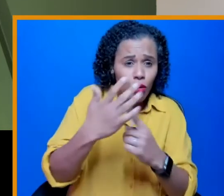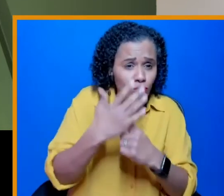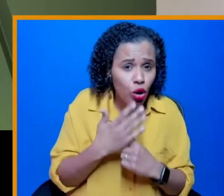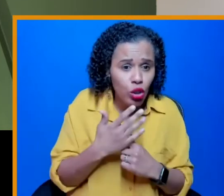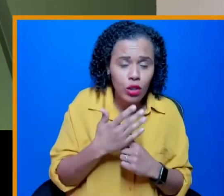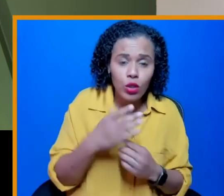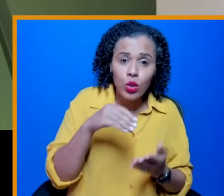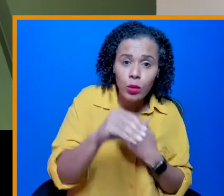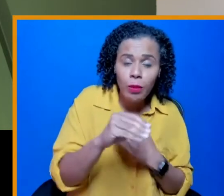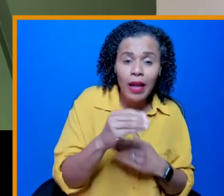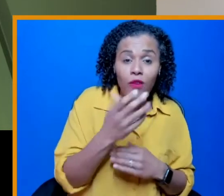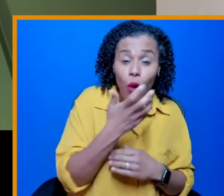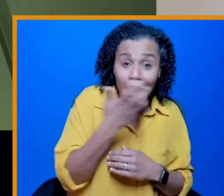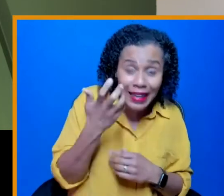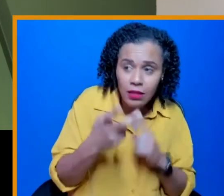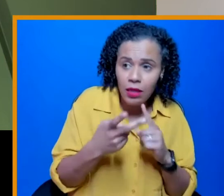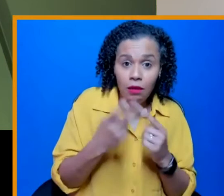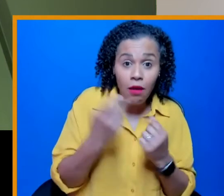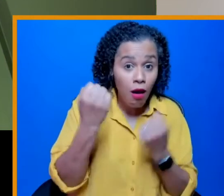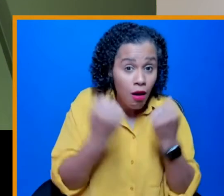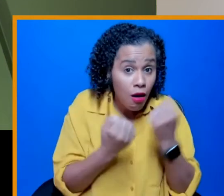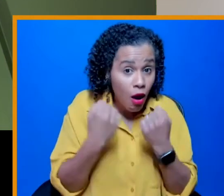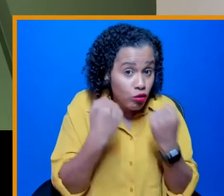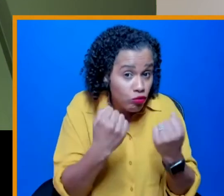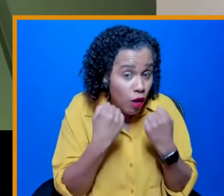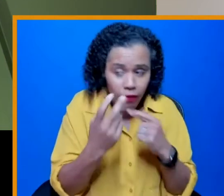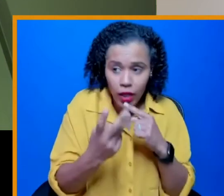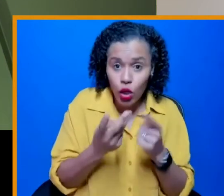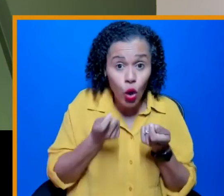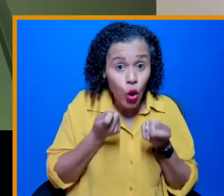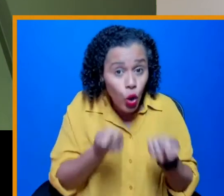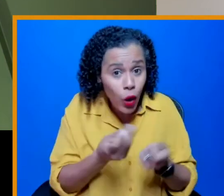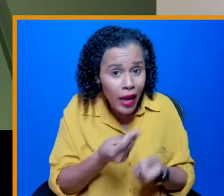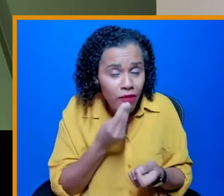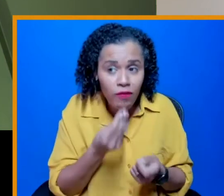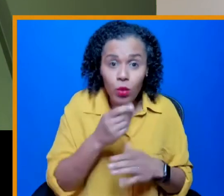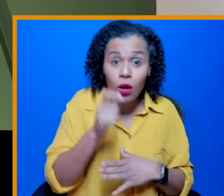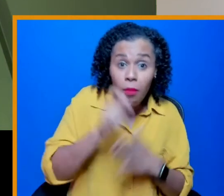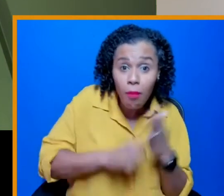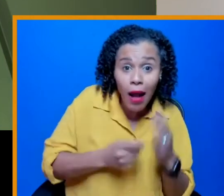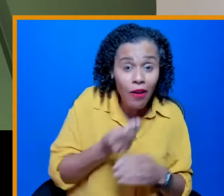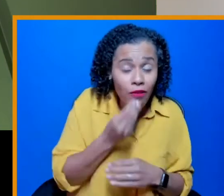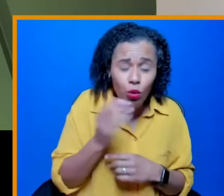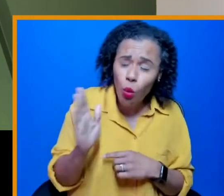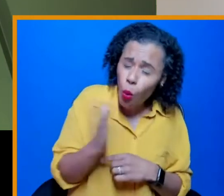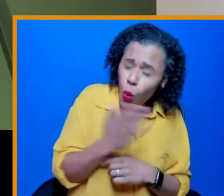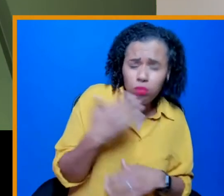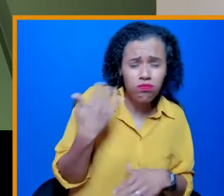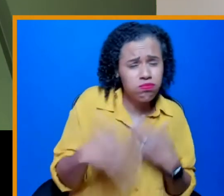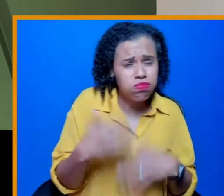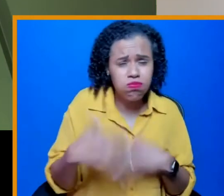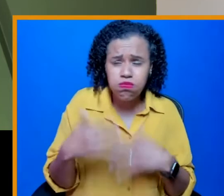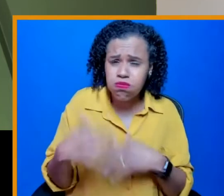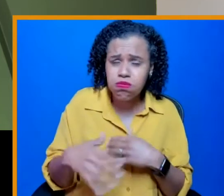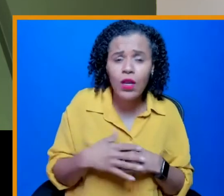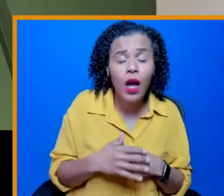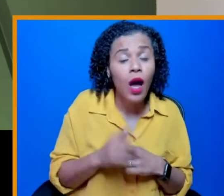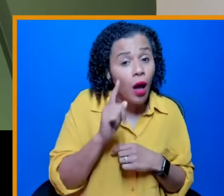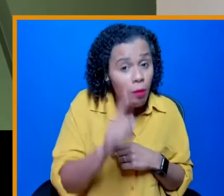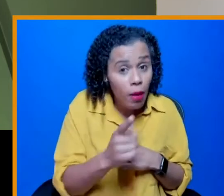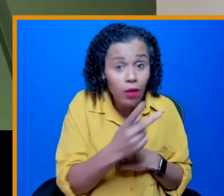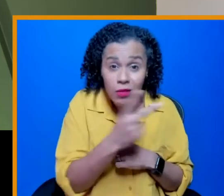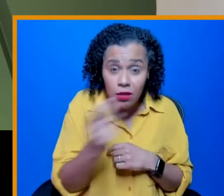driving their cars if they can afford it, cooking food, buying food, all of us will face it to some degree. But there are households